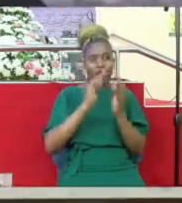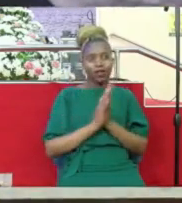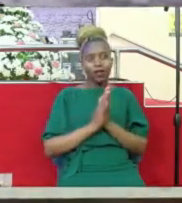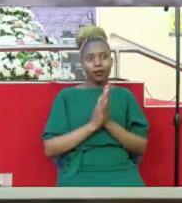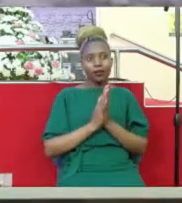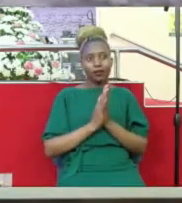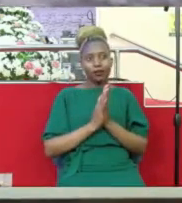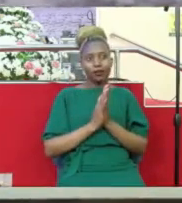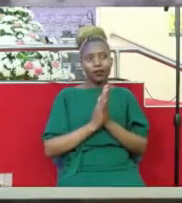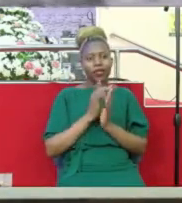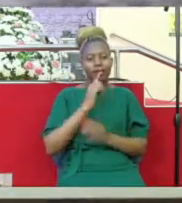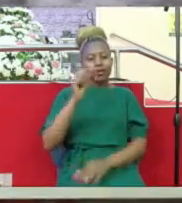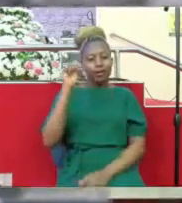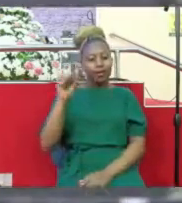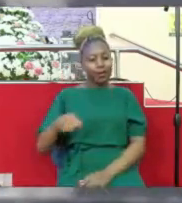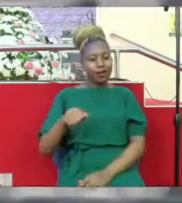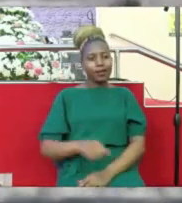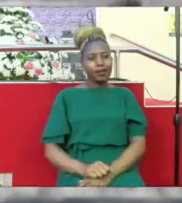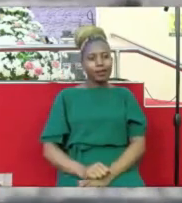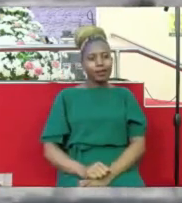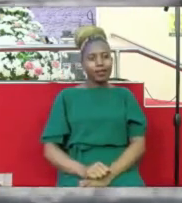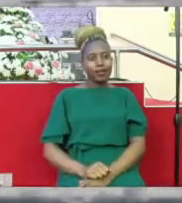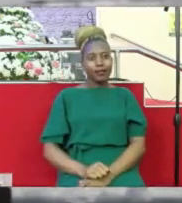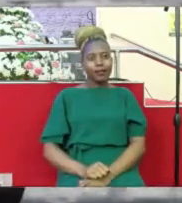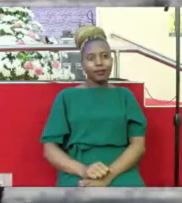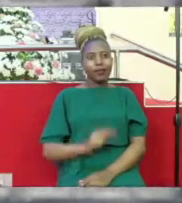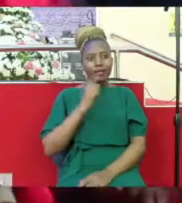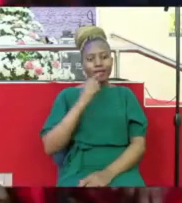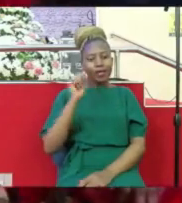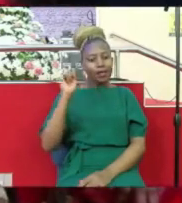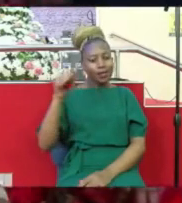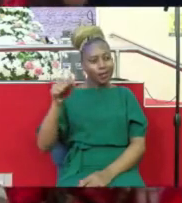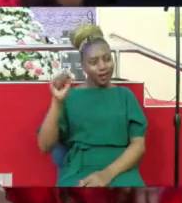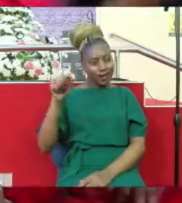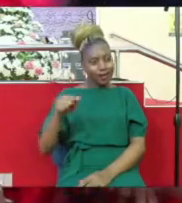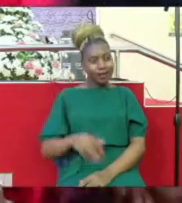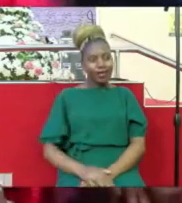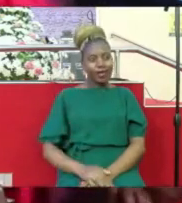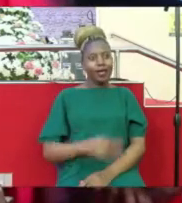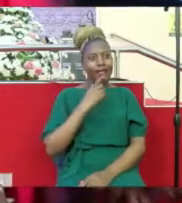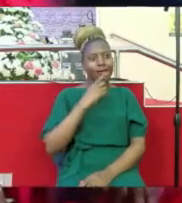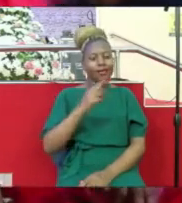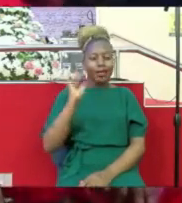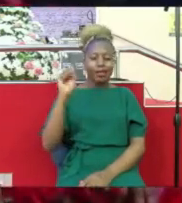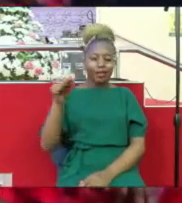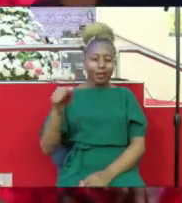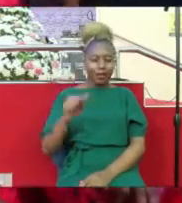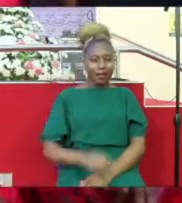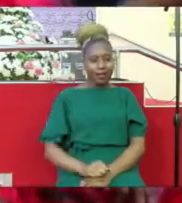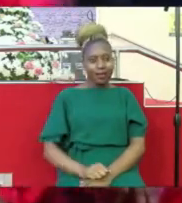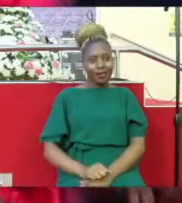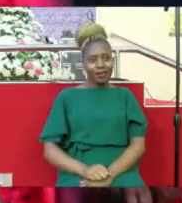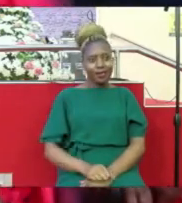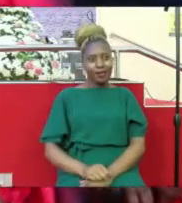Somebody say yes. Somebody say yes. Somebody say yes.